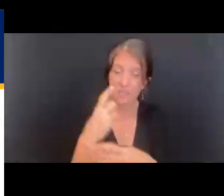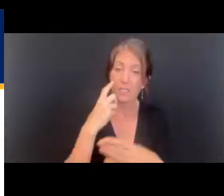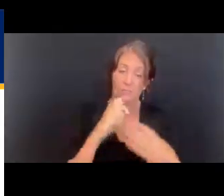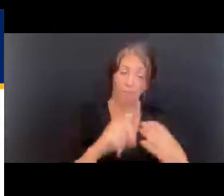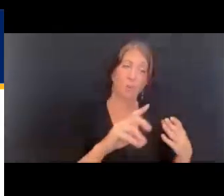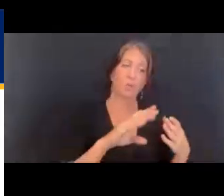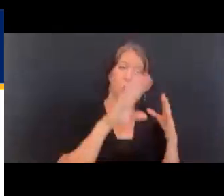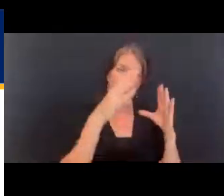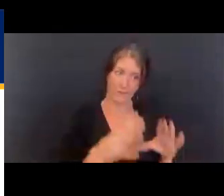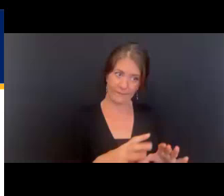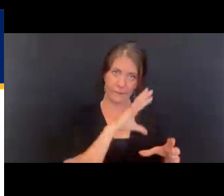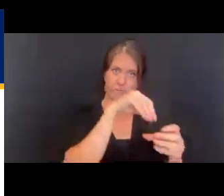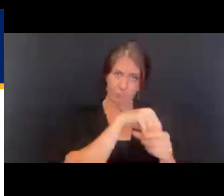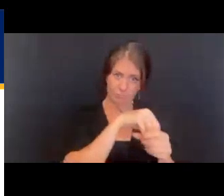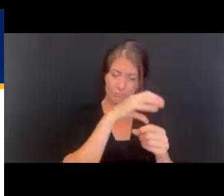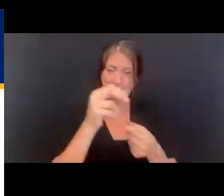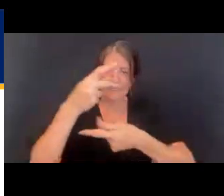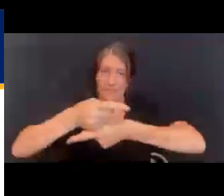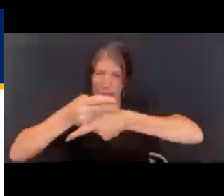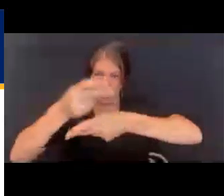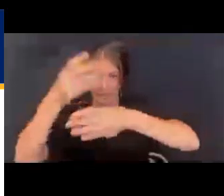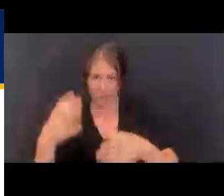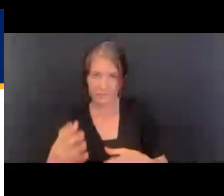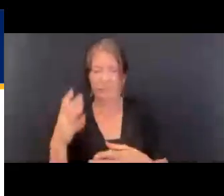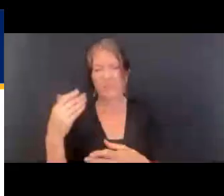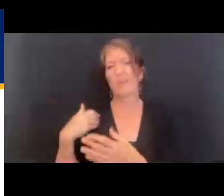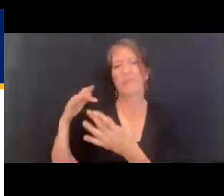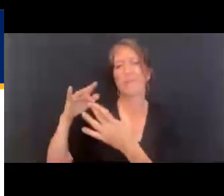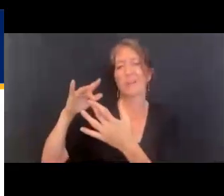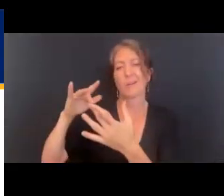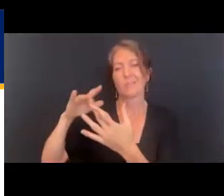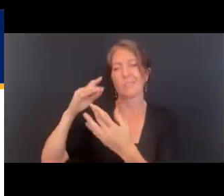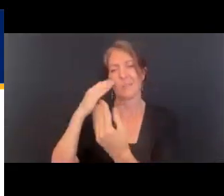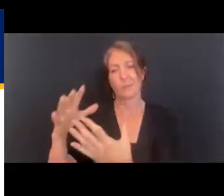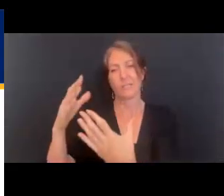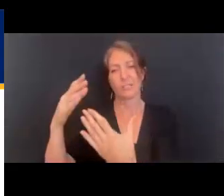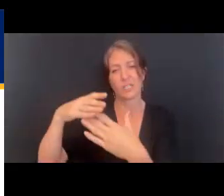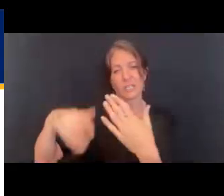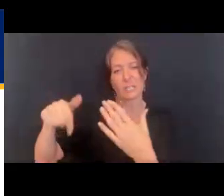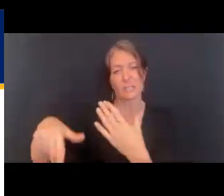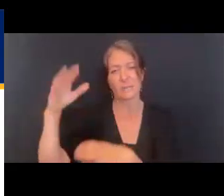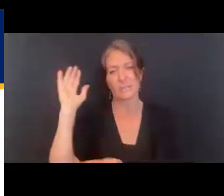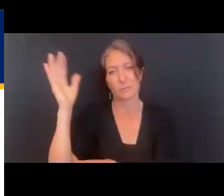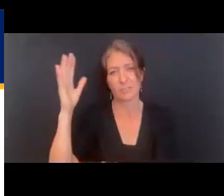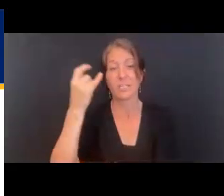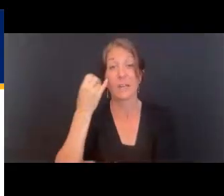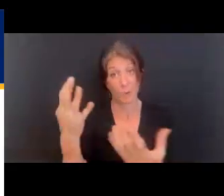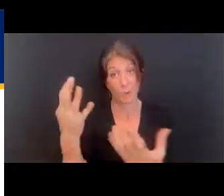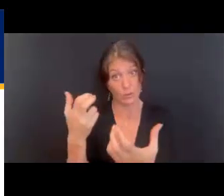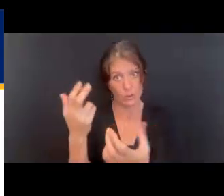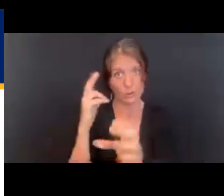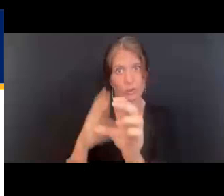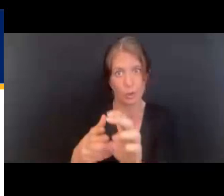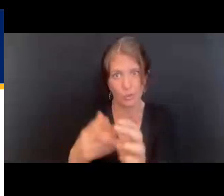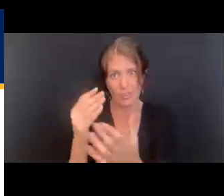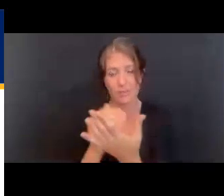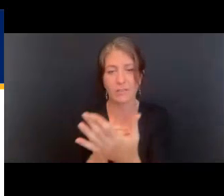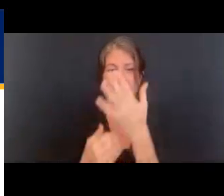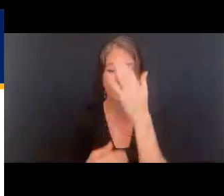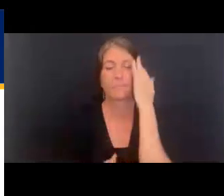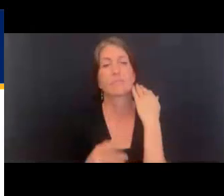our contact information listed at the end if you would like to join that list to start receiving